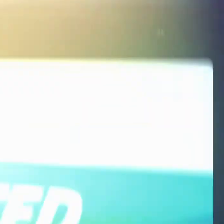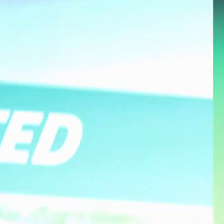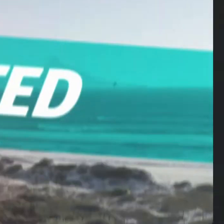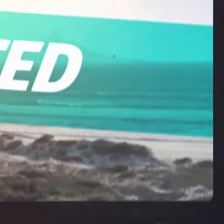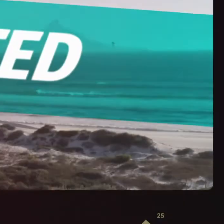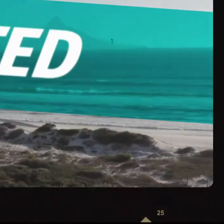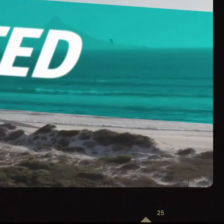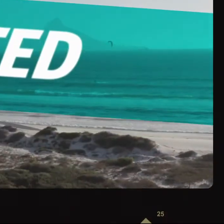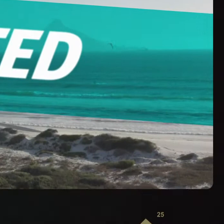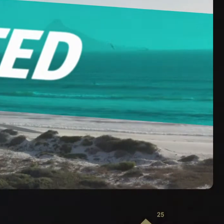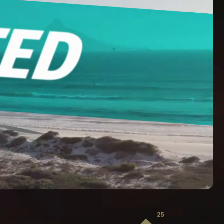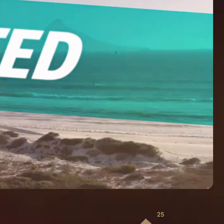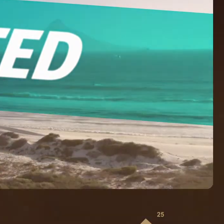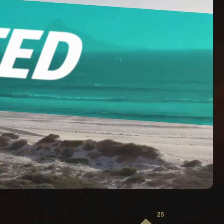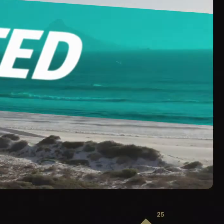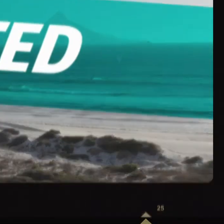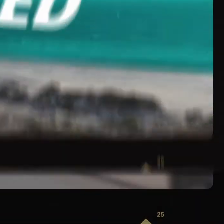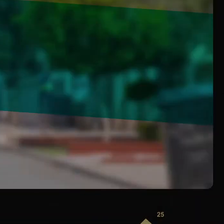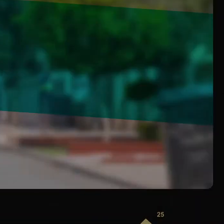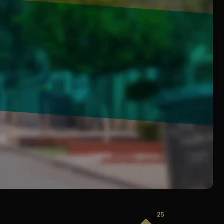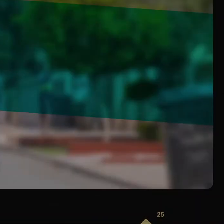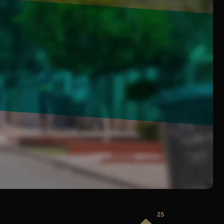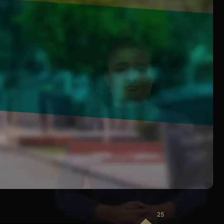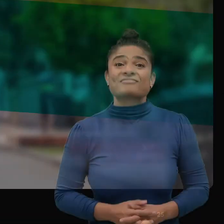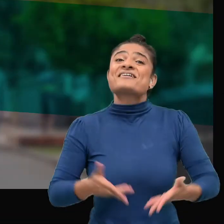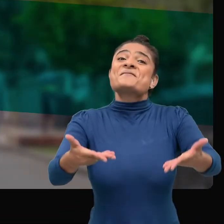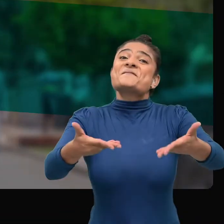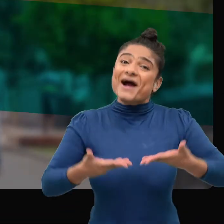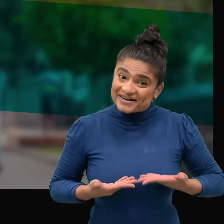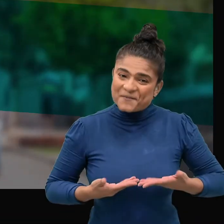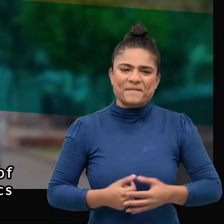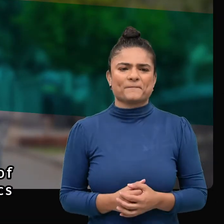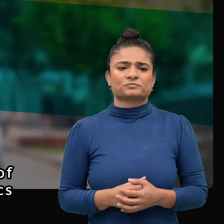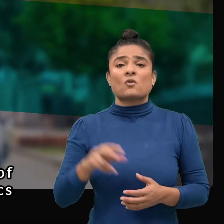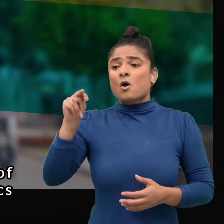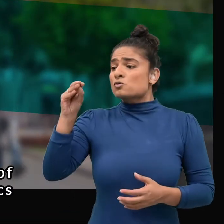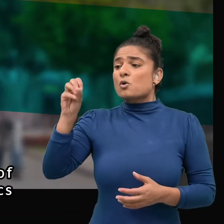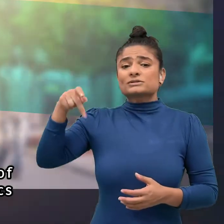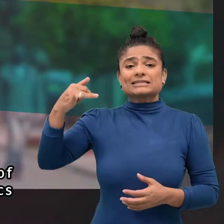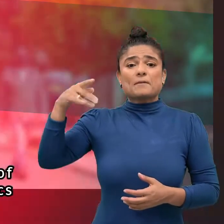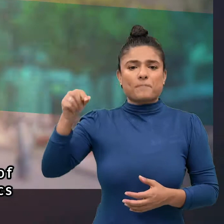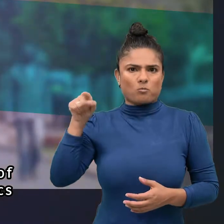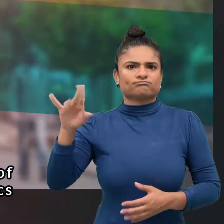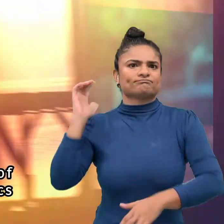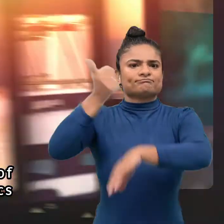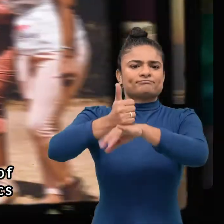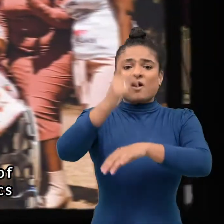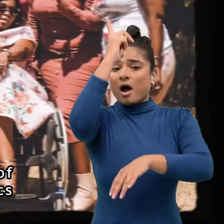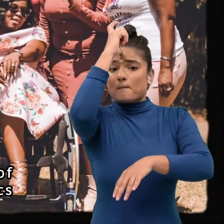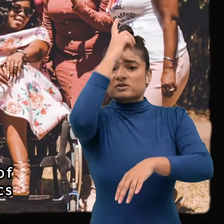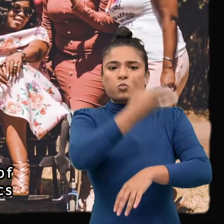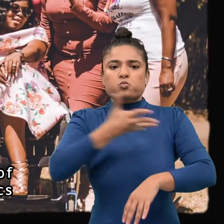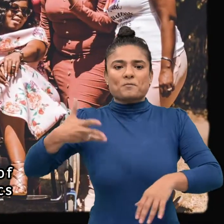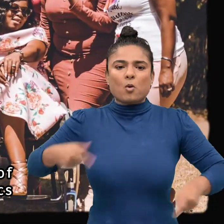Welcome back. Nosipho Masikane is the founder